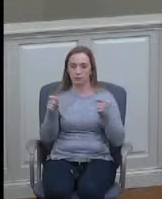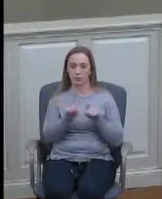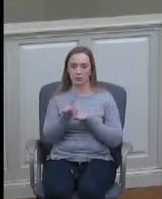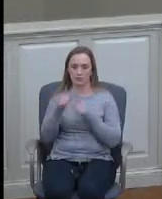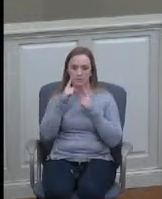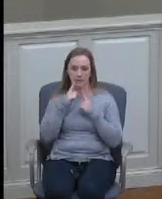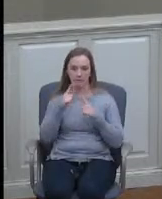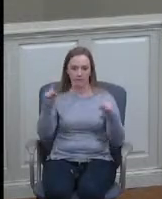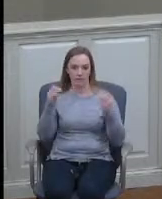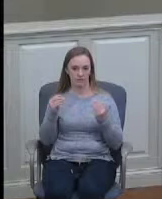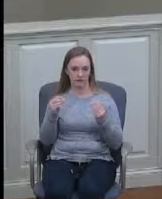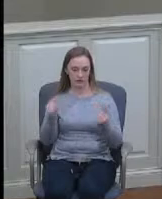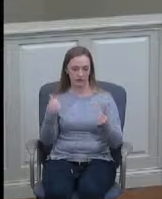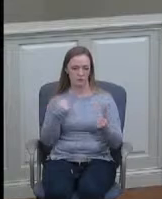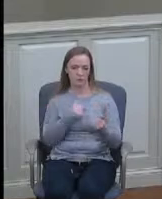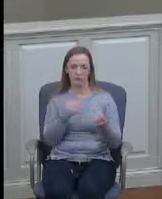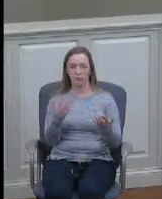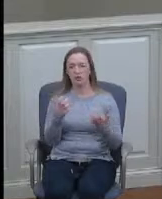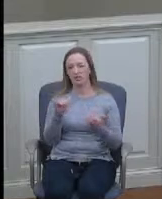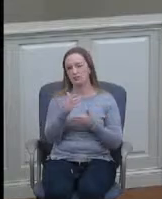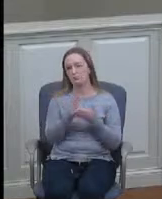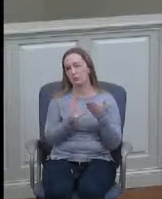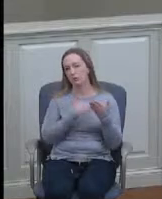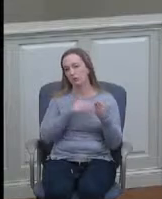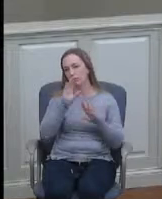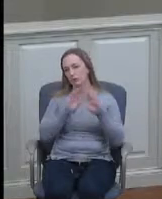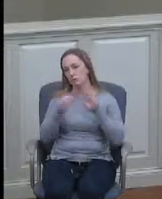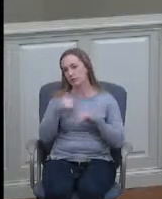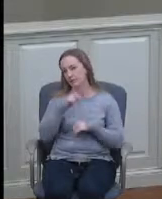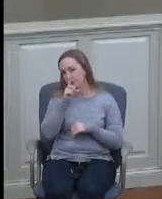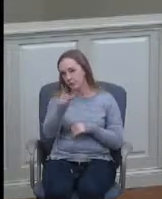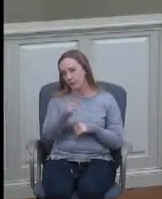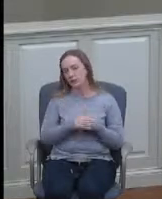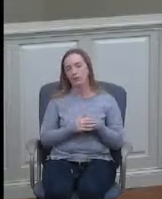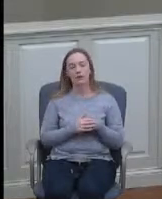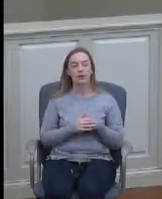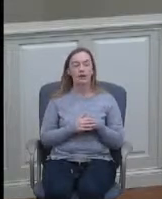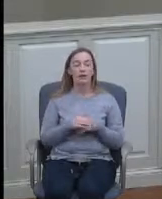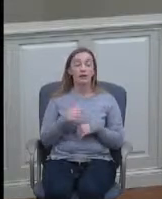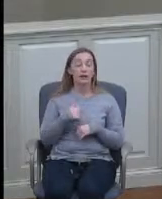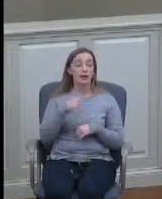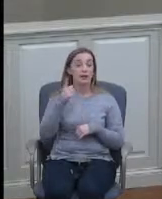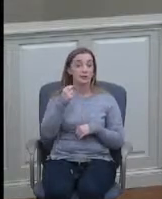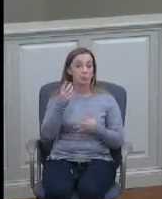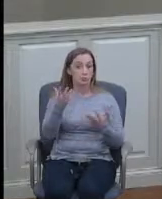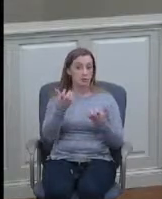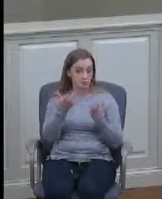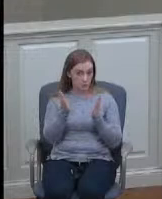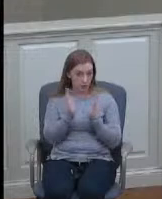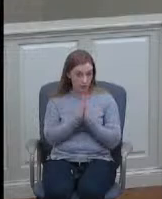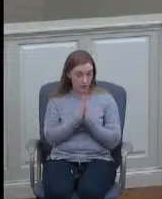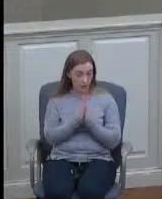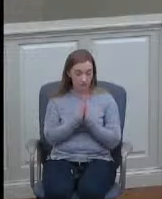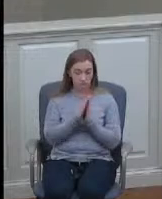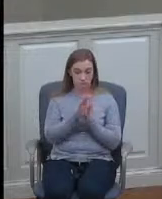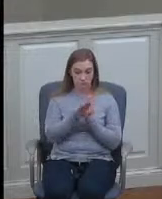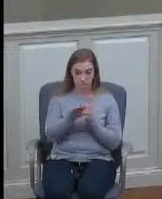might like. Yeah. So that's part of the frustration, I'm sure. I would like to ask if the